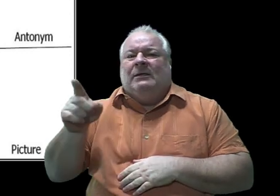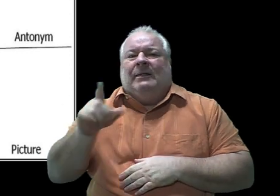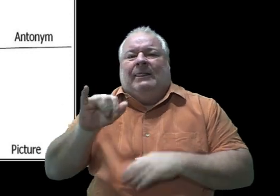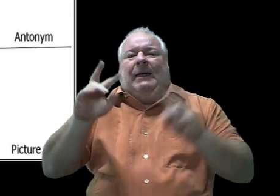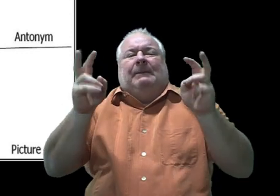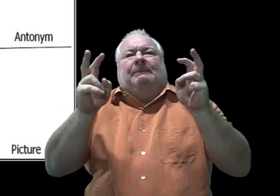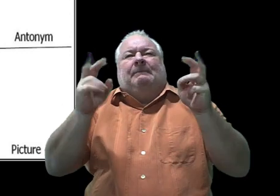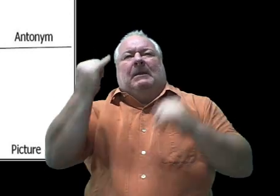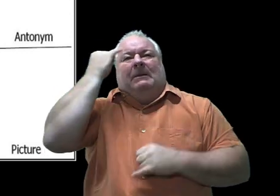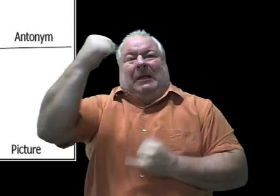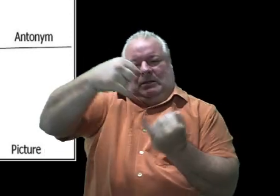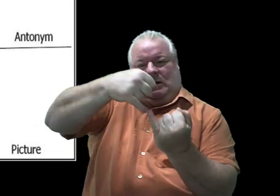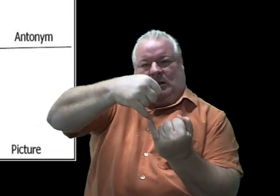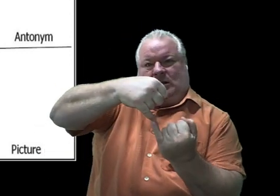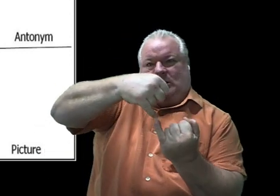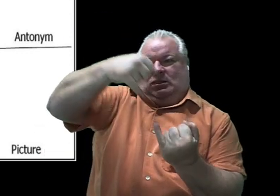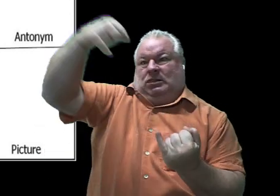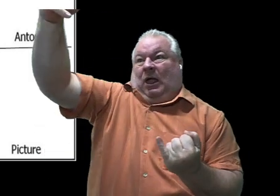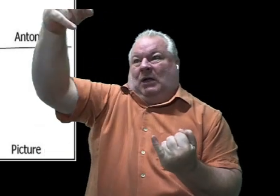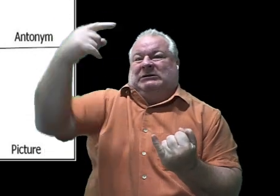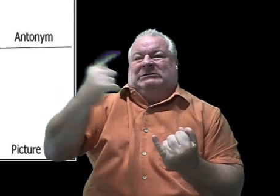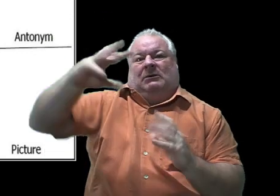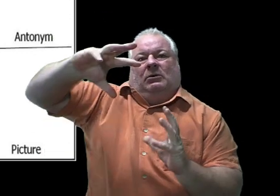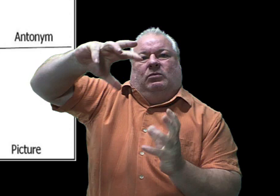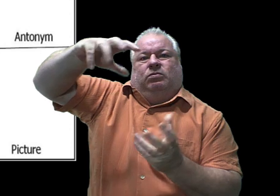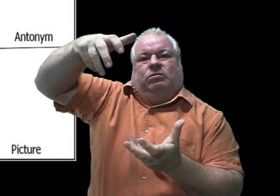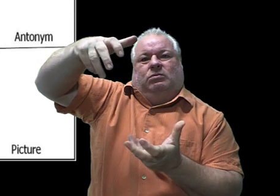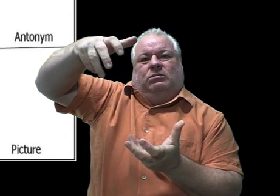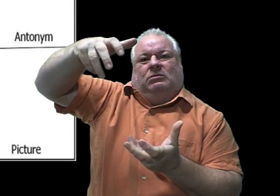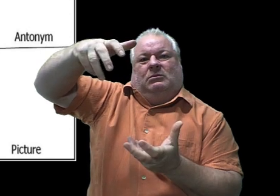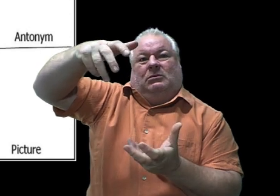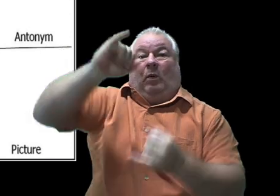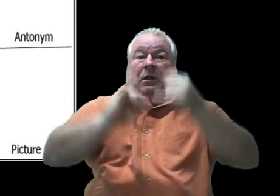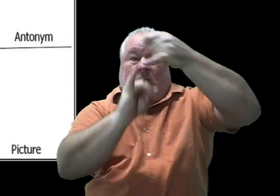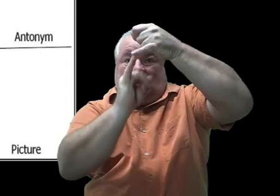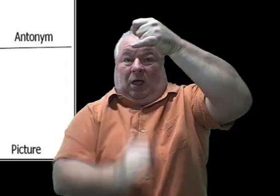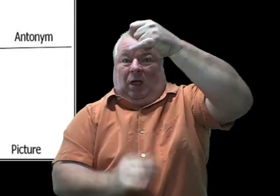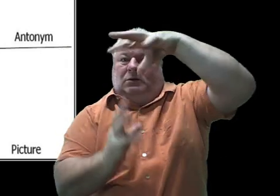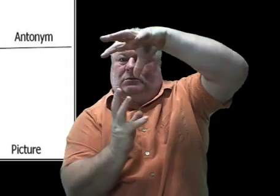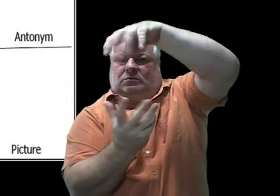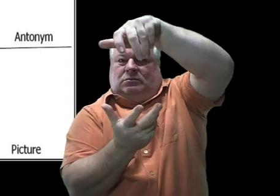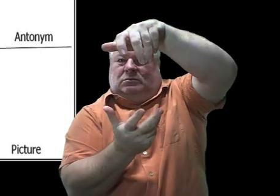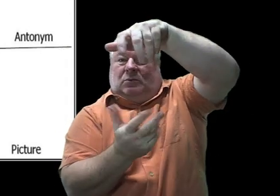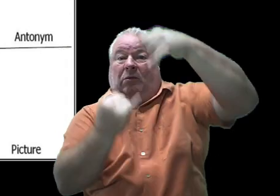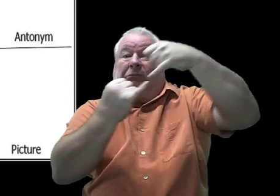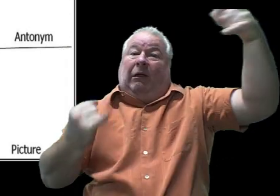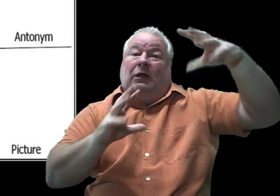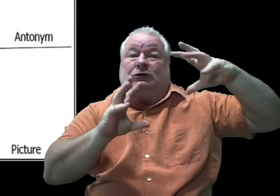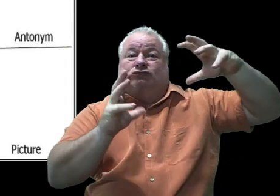It is an imaginary line in which something rotates.